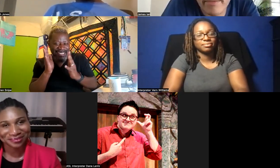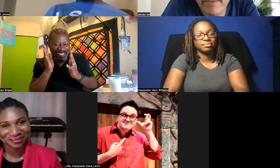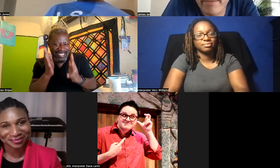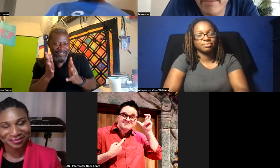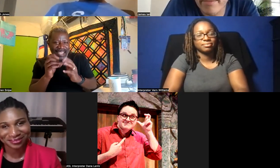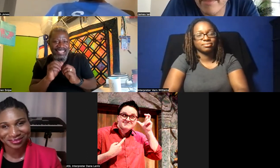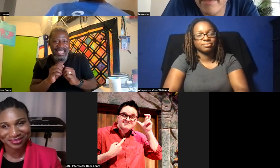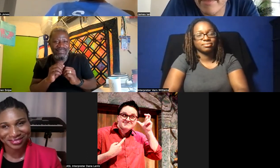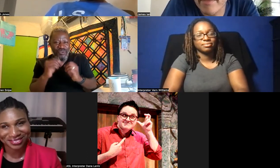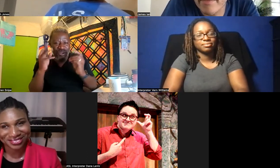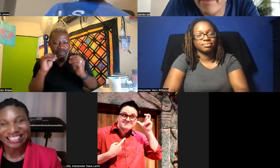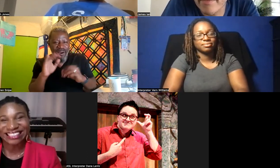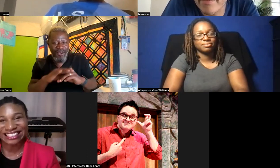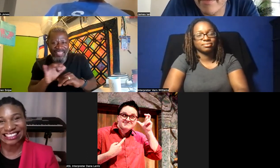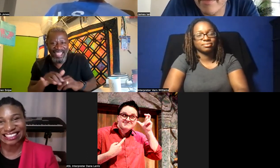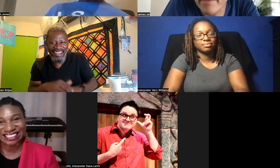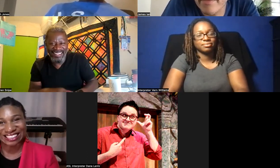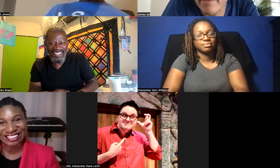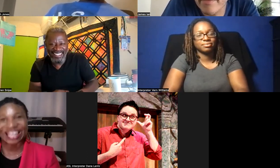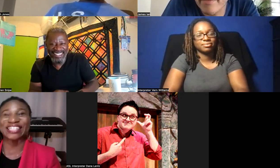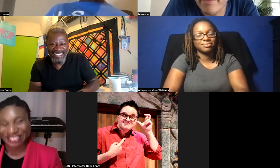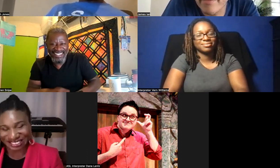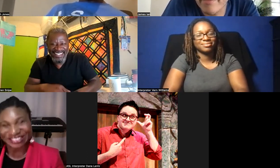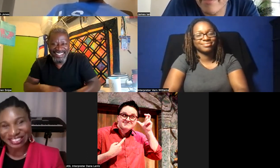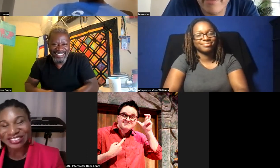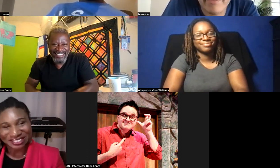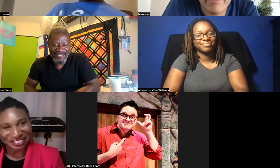Just let's leave it at that for you to mull on that.